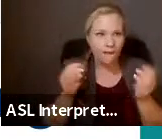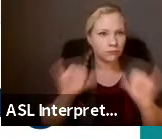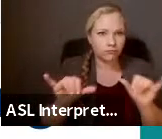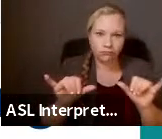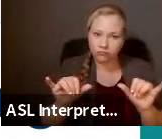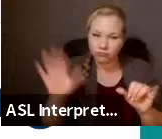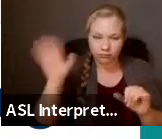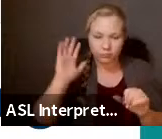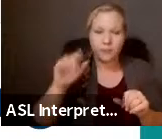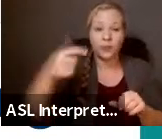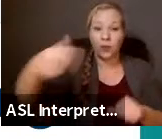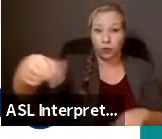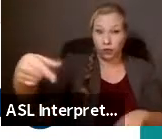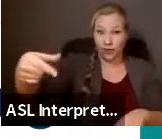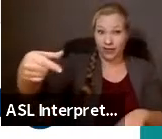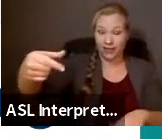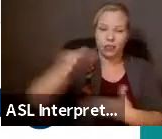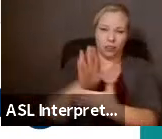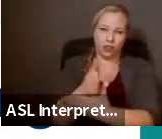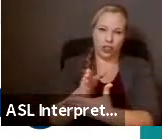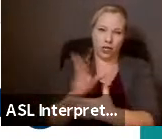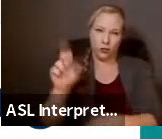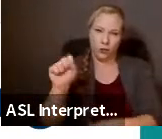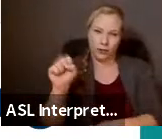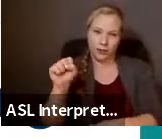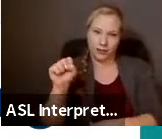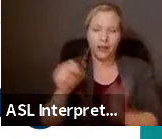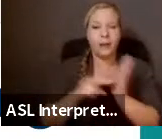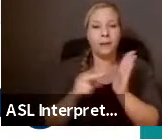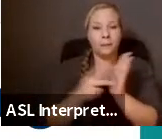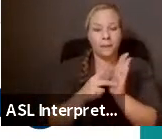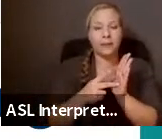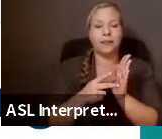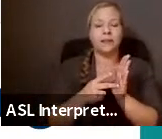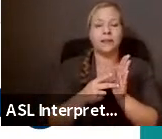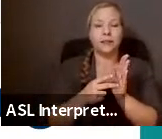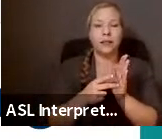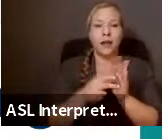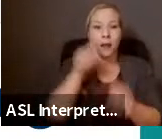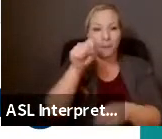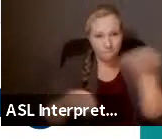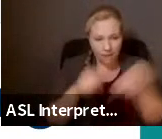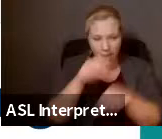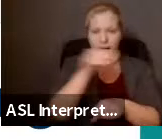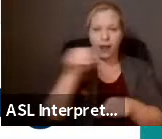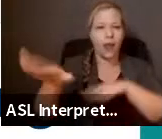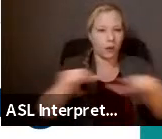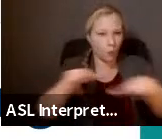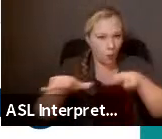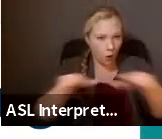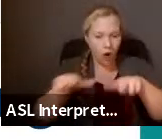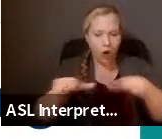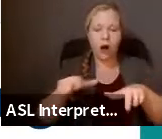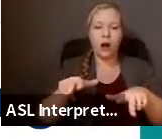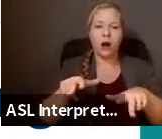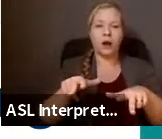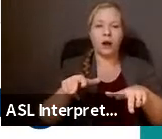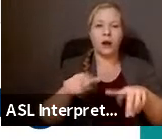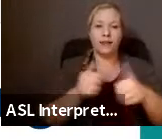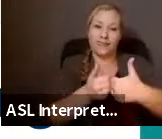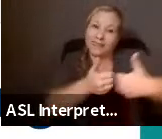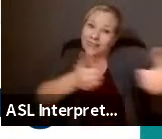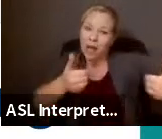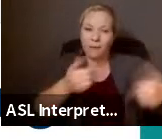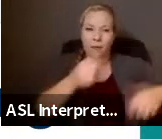So that is generally going to denote a separated pathway for both directions of people walking, biking,